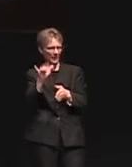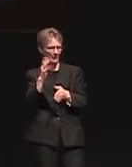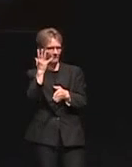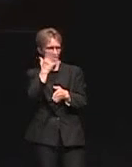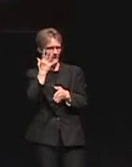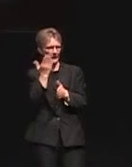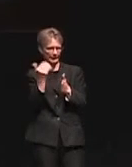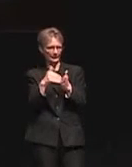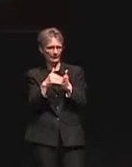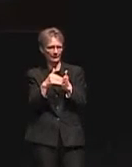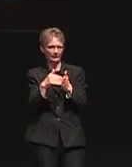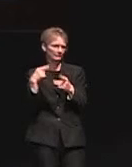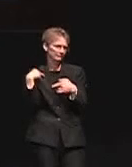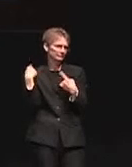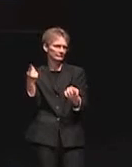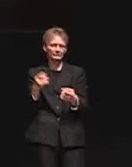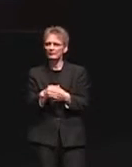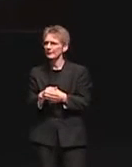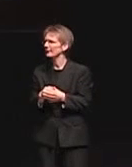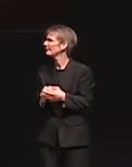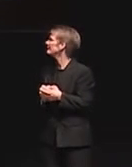face again that I keep doing.